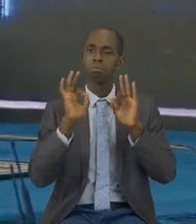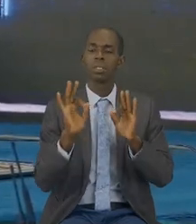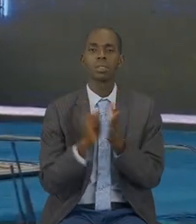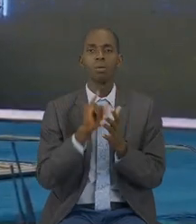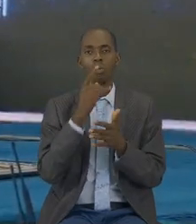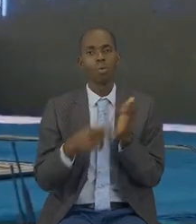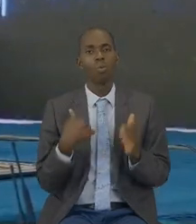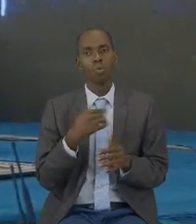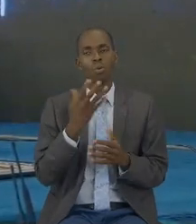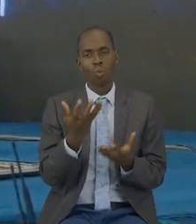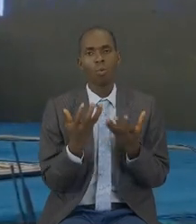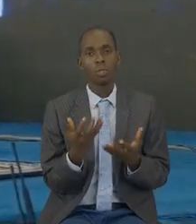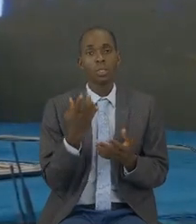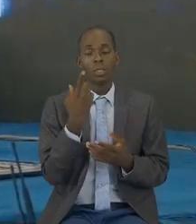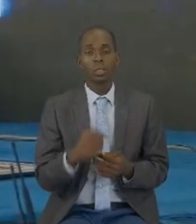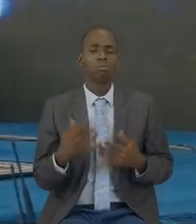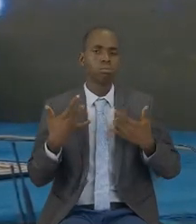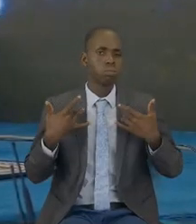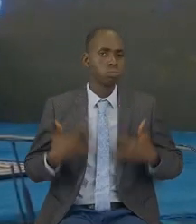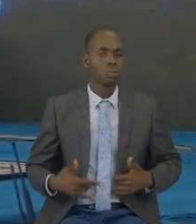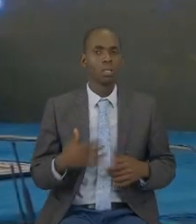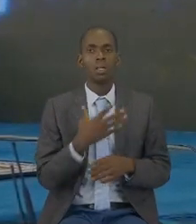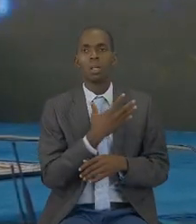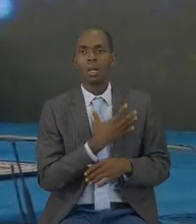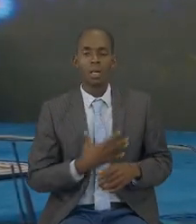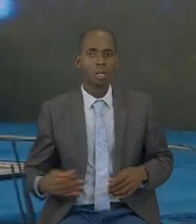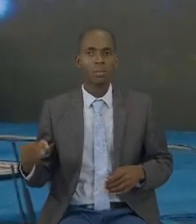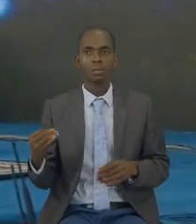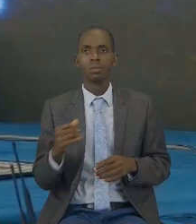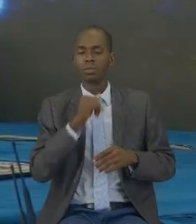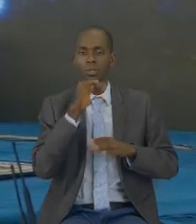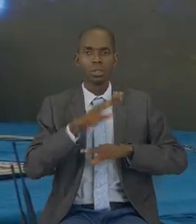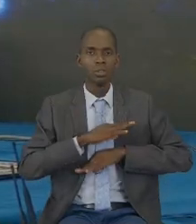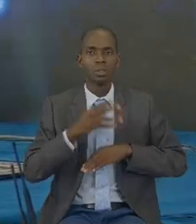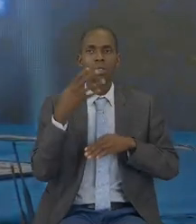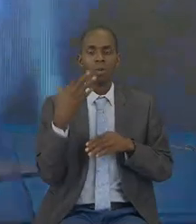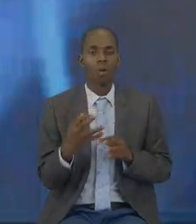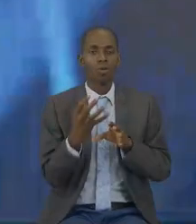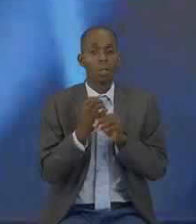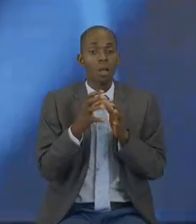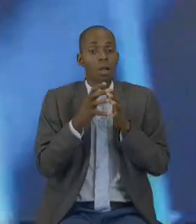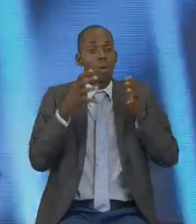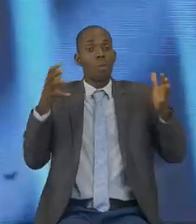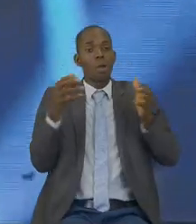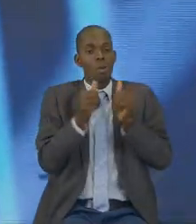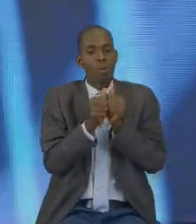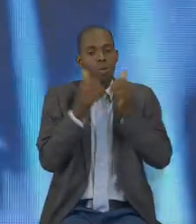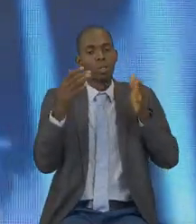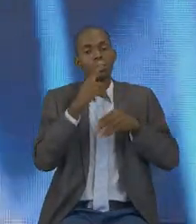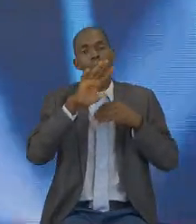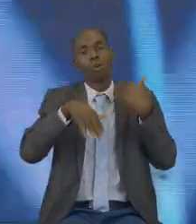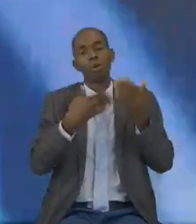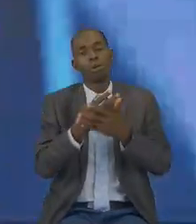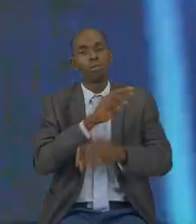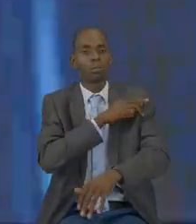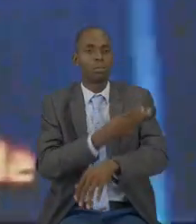The disappointment and dissatisfaction of getting abundance without the Almighty.